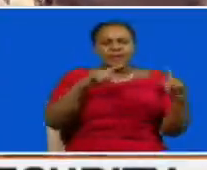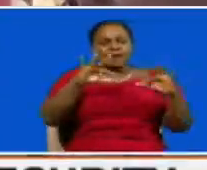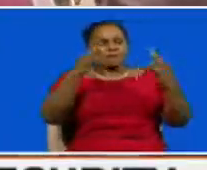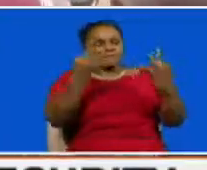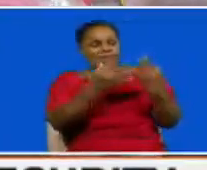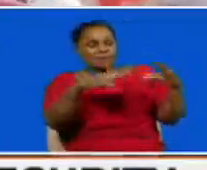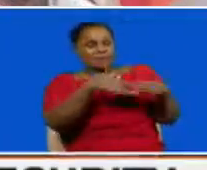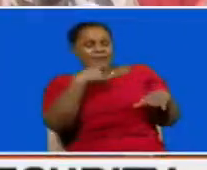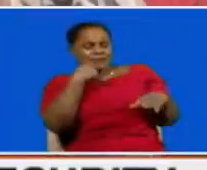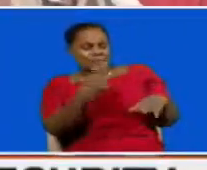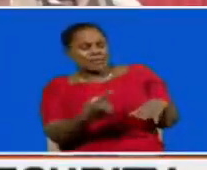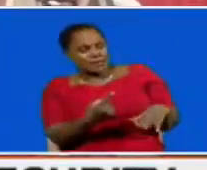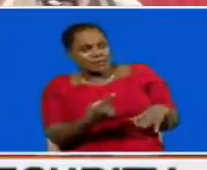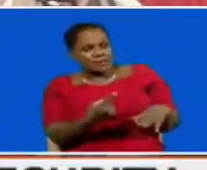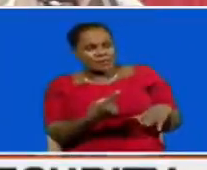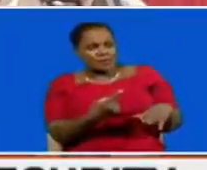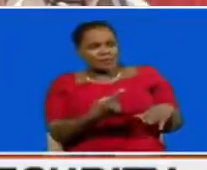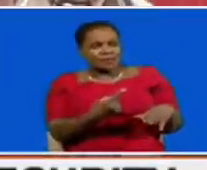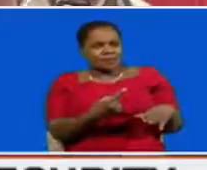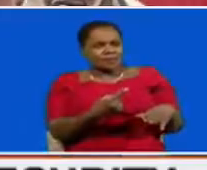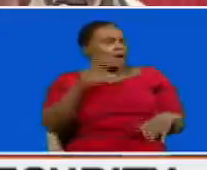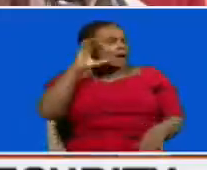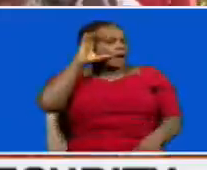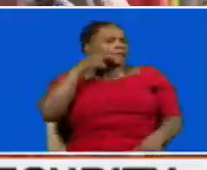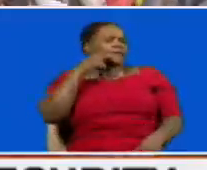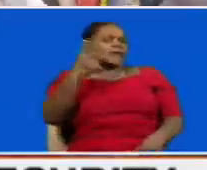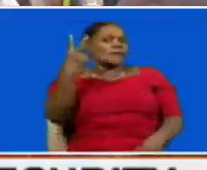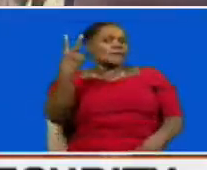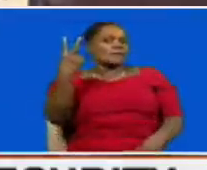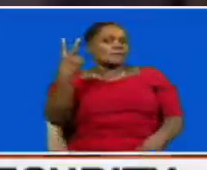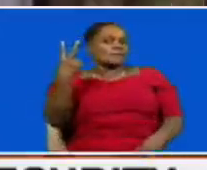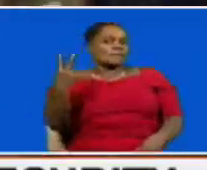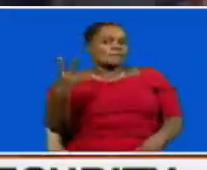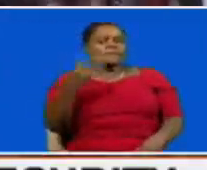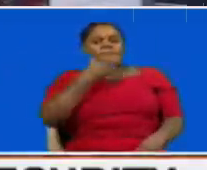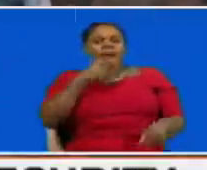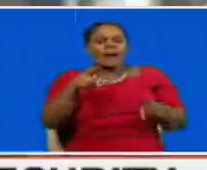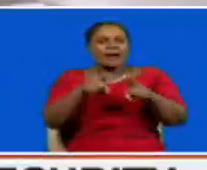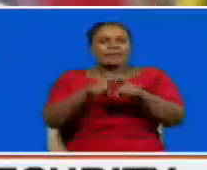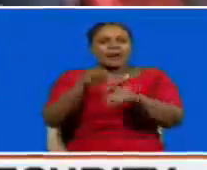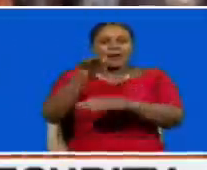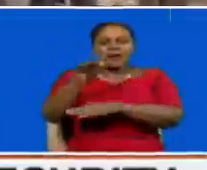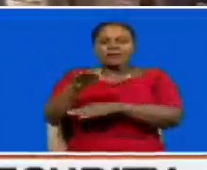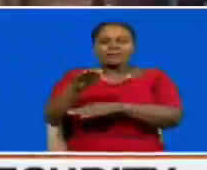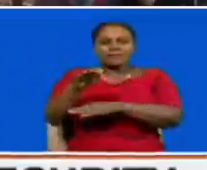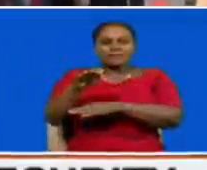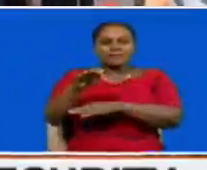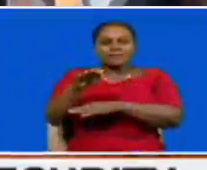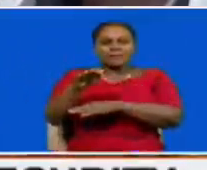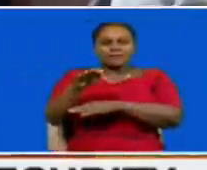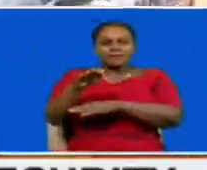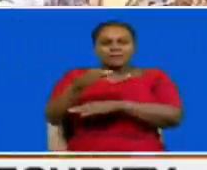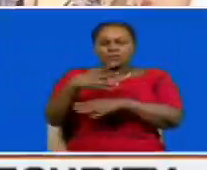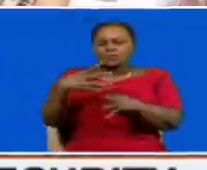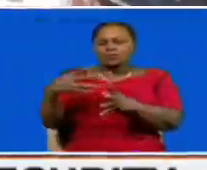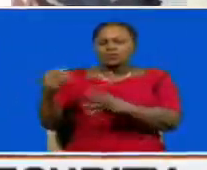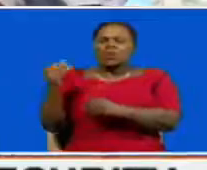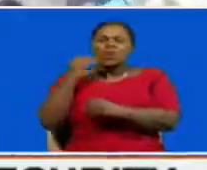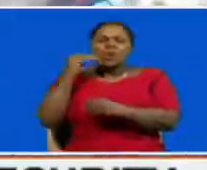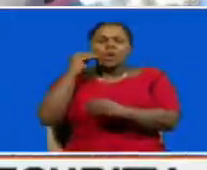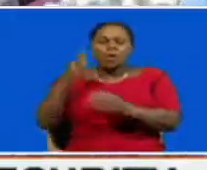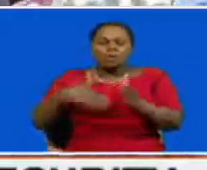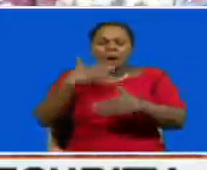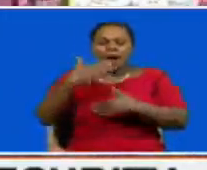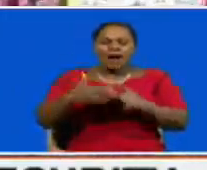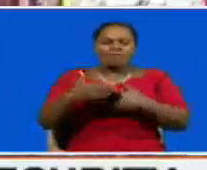family members led by the deceased cousin Martin Maura, the two received an urgent call from their cousins who were going home to Kiamanyeki village